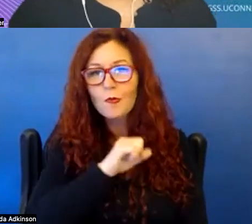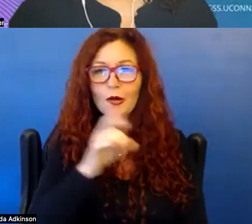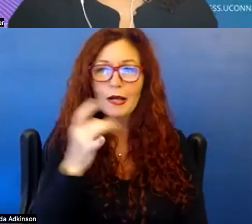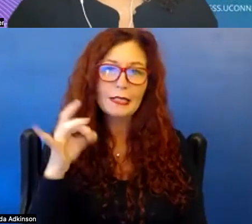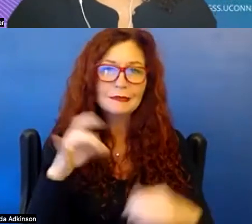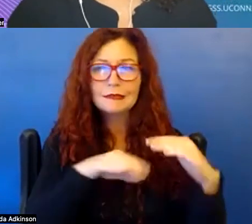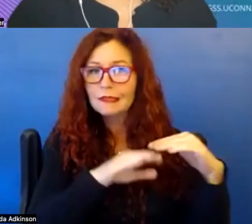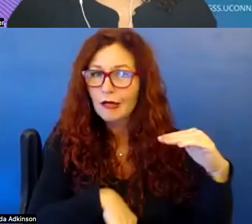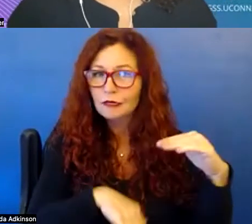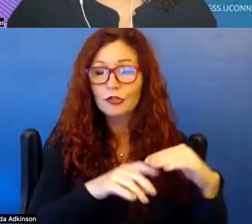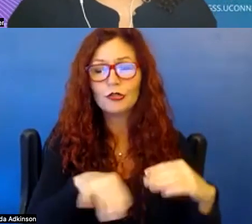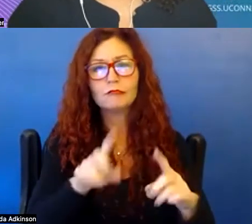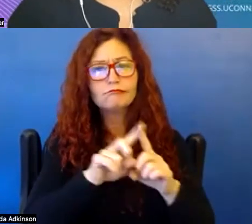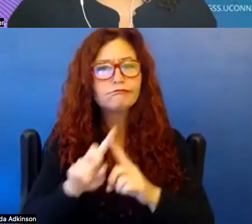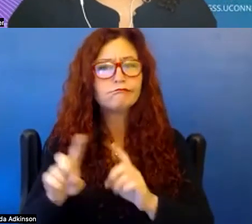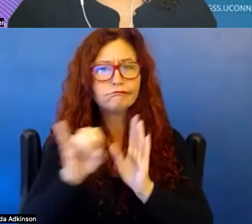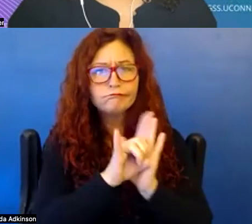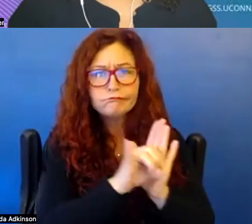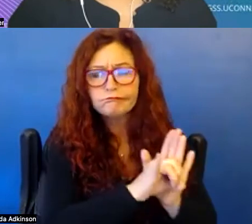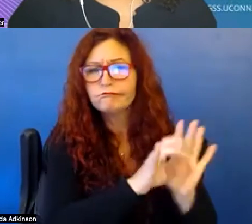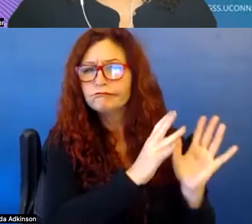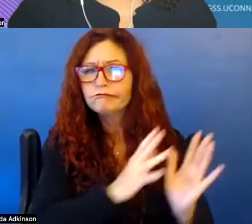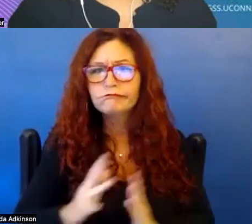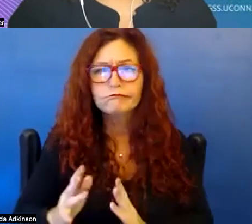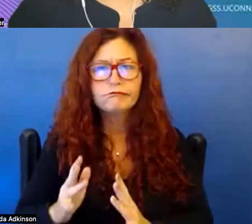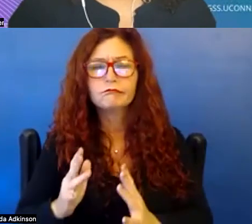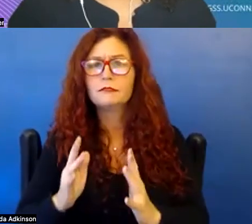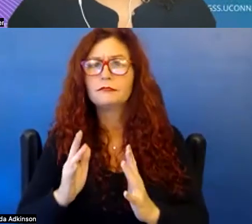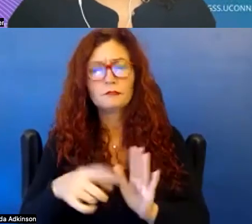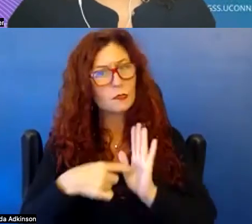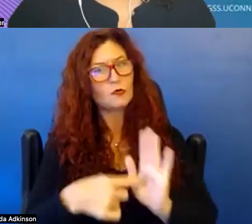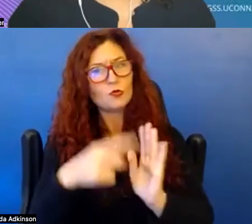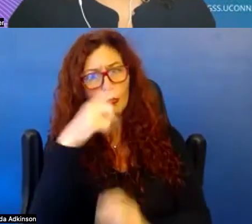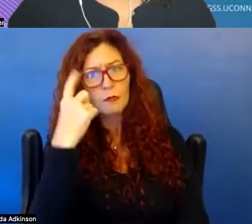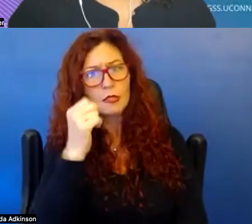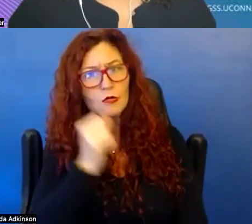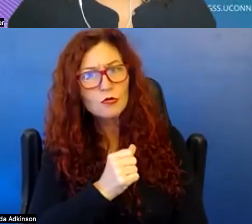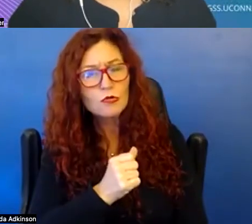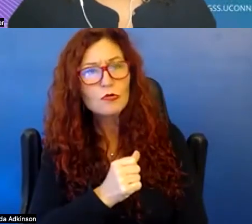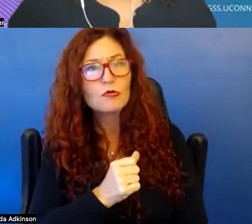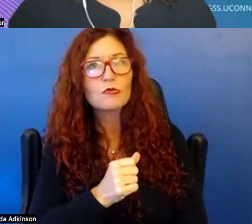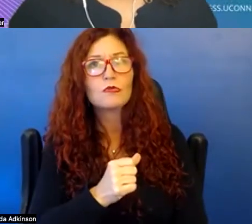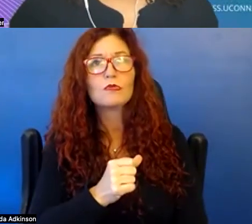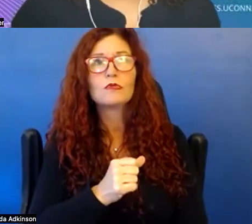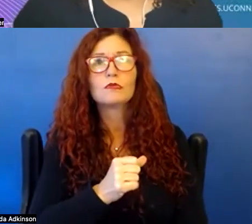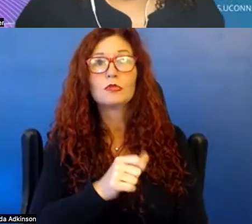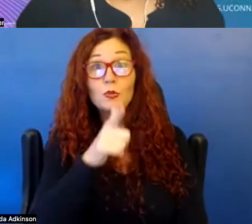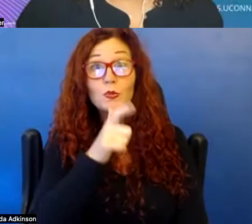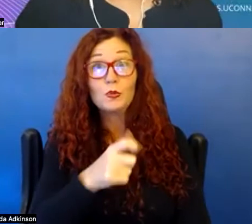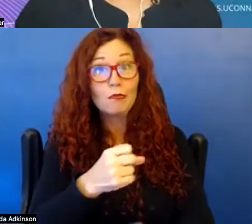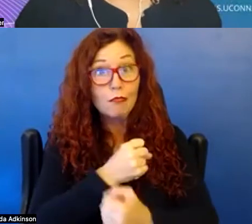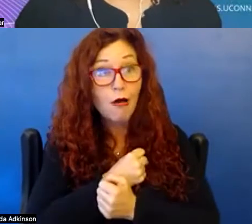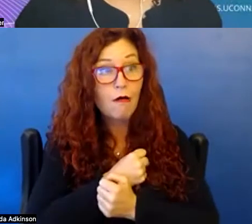people, and being able to show, you know, not only Black girls, but, you know, the ones who love them and don't love